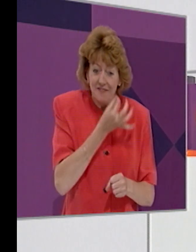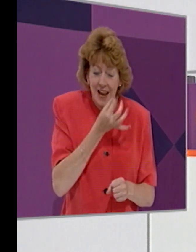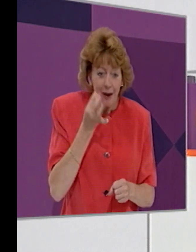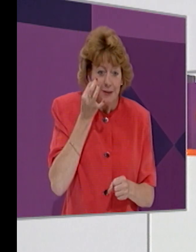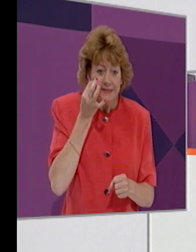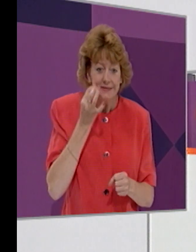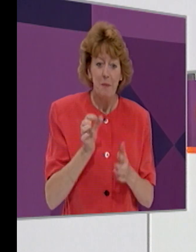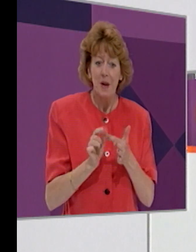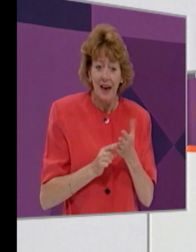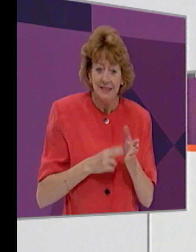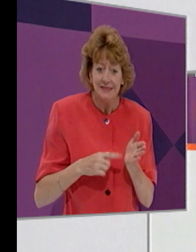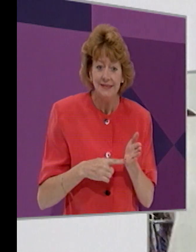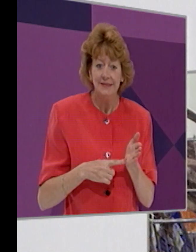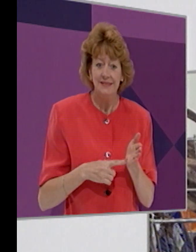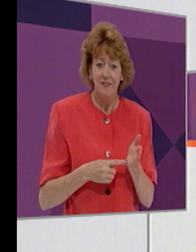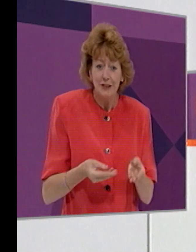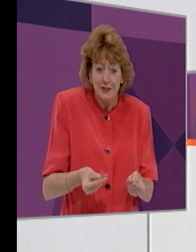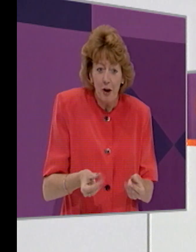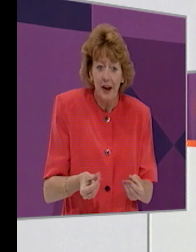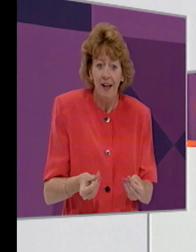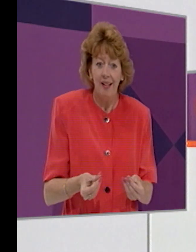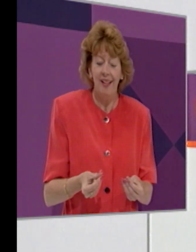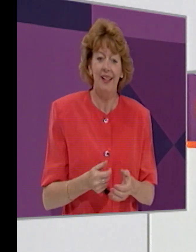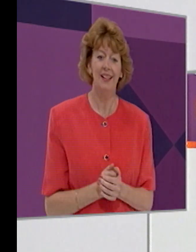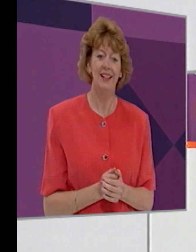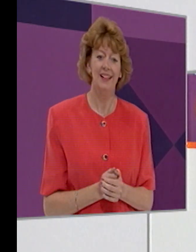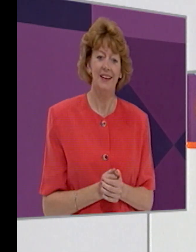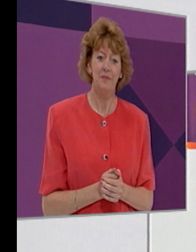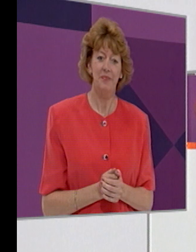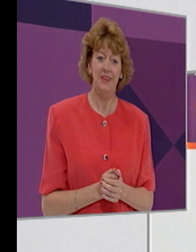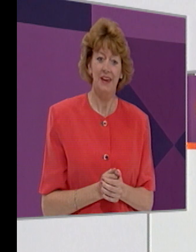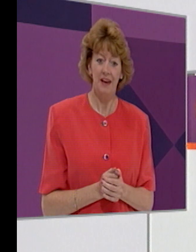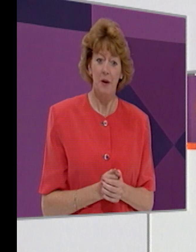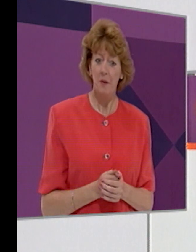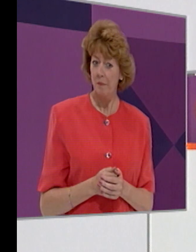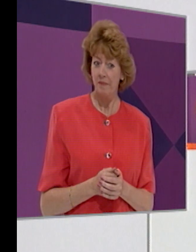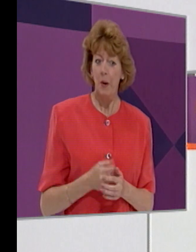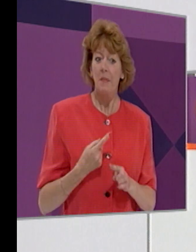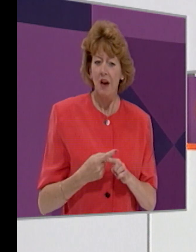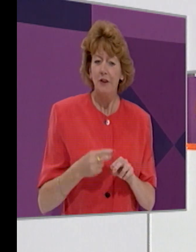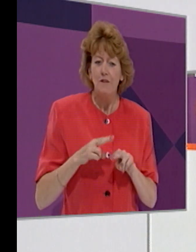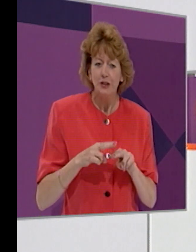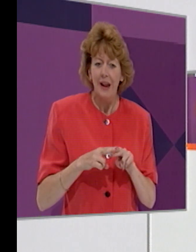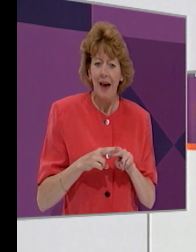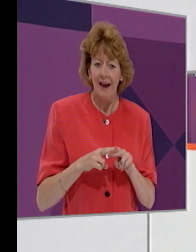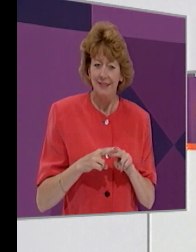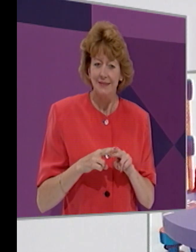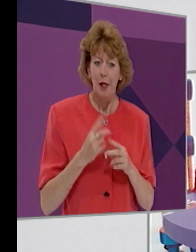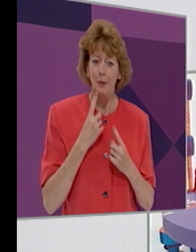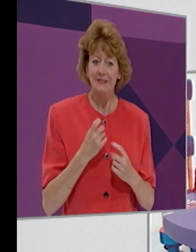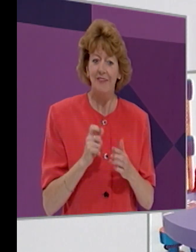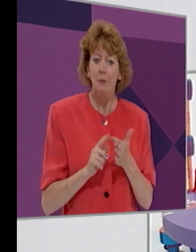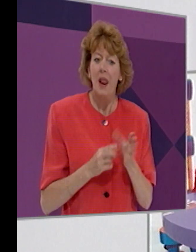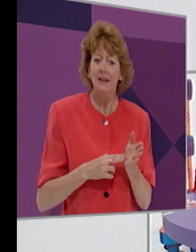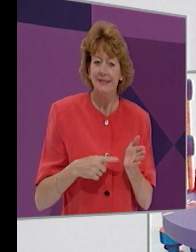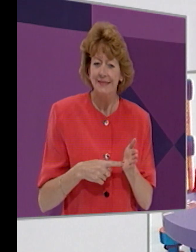manure is also... can be made from seaweed, and plant food as well can be made from